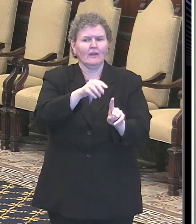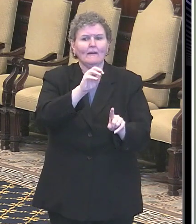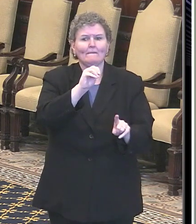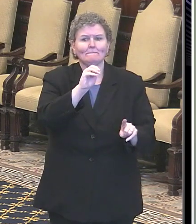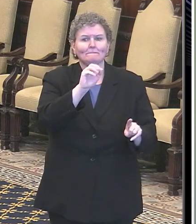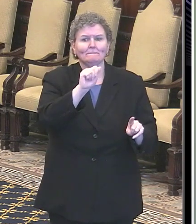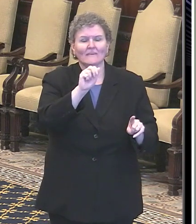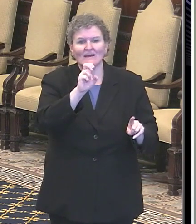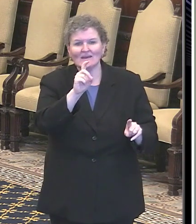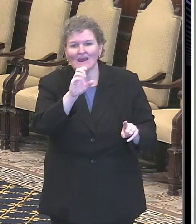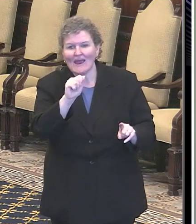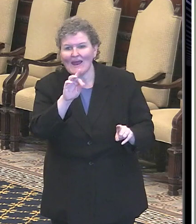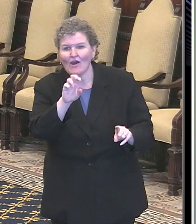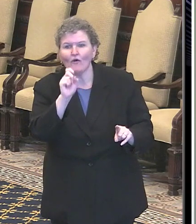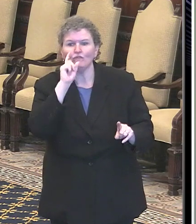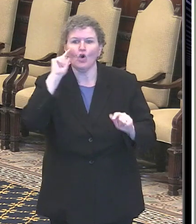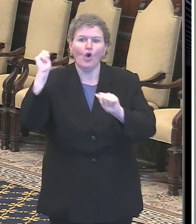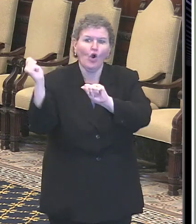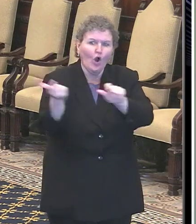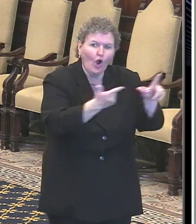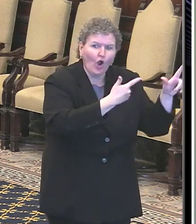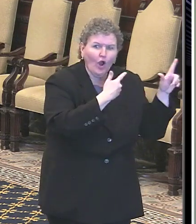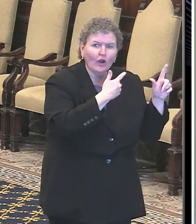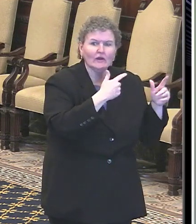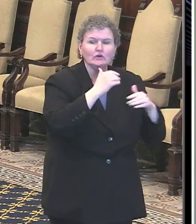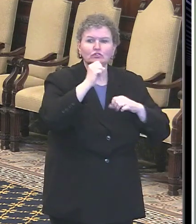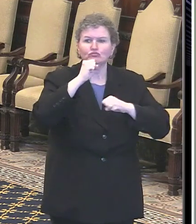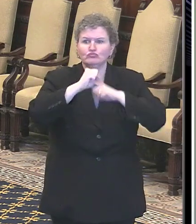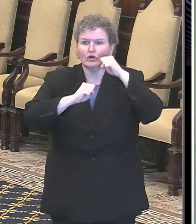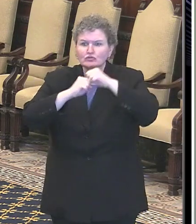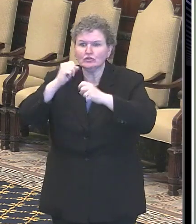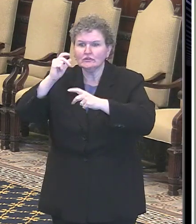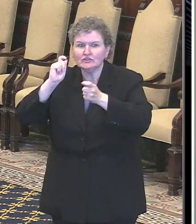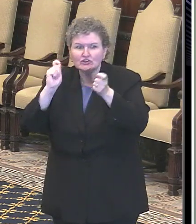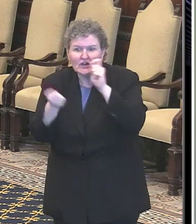or considering larger structural changes in the midst of what